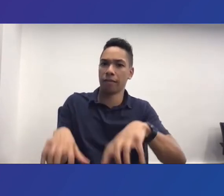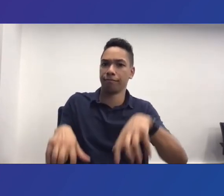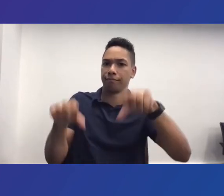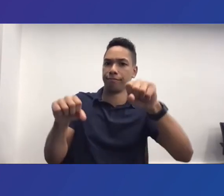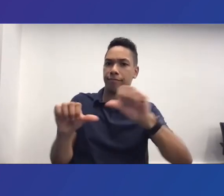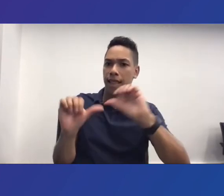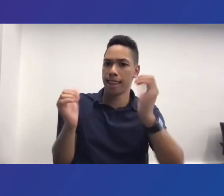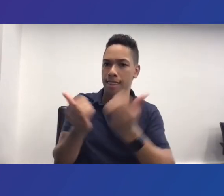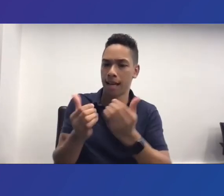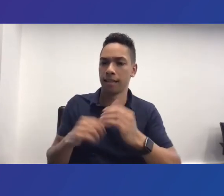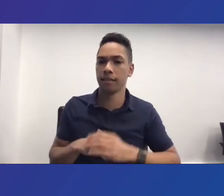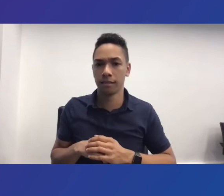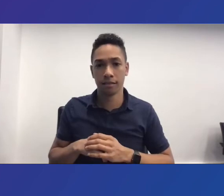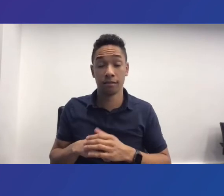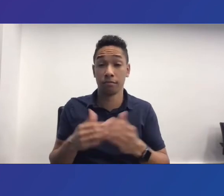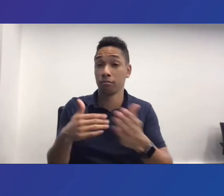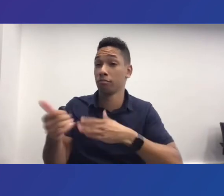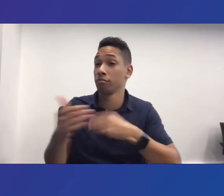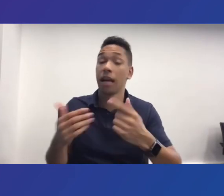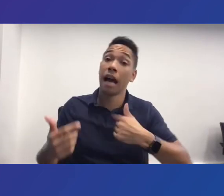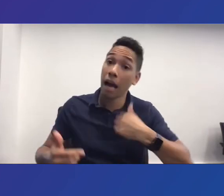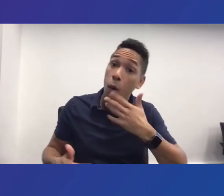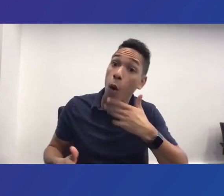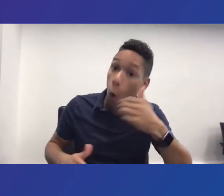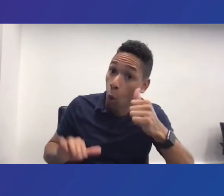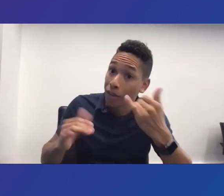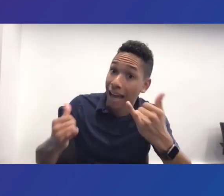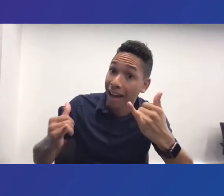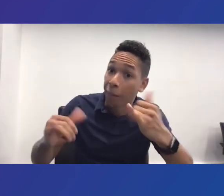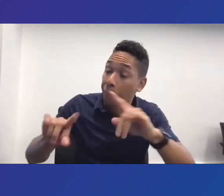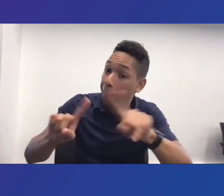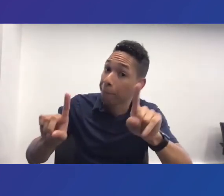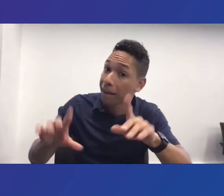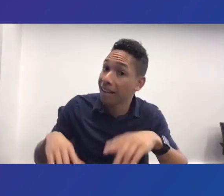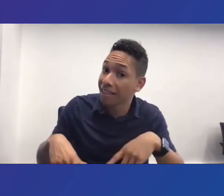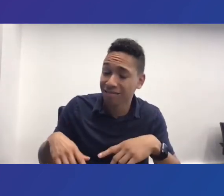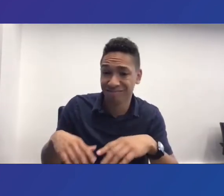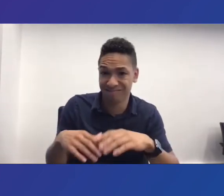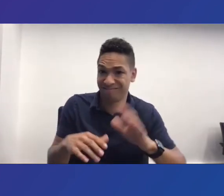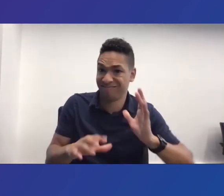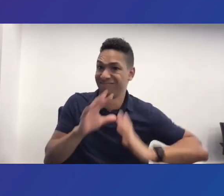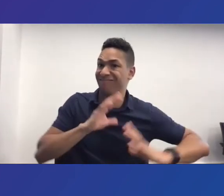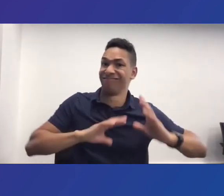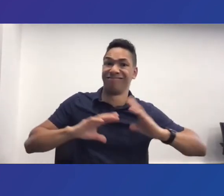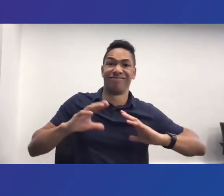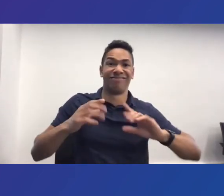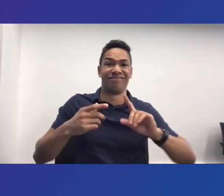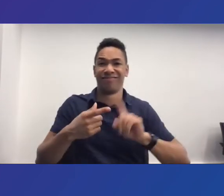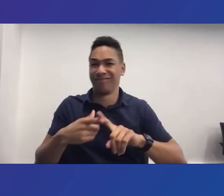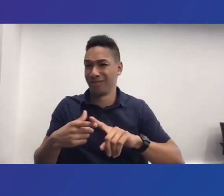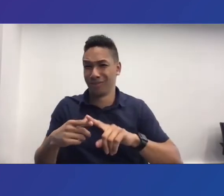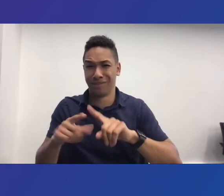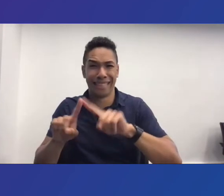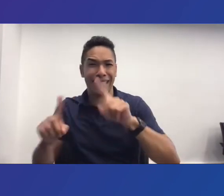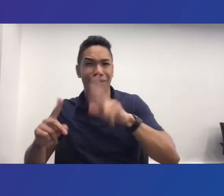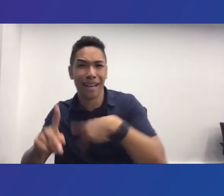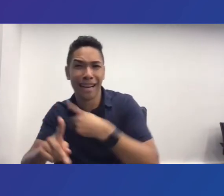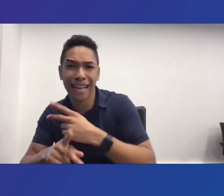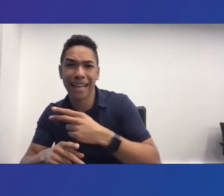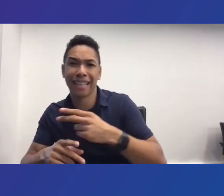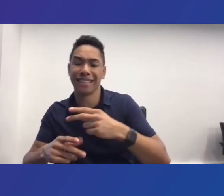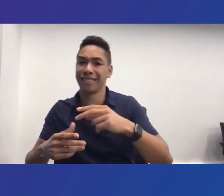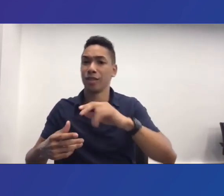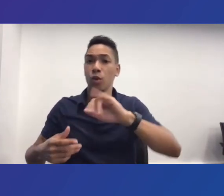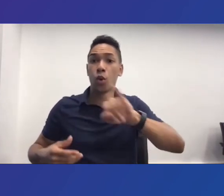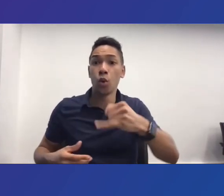from I'm very old. I feel like I'm old now, but Nene and all that stuff, all the way back to the Lindy Hop, all the way back to Juba,